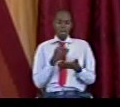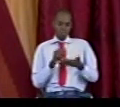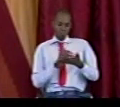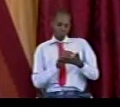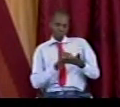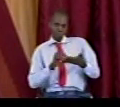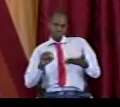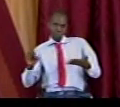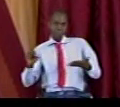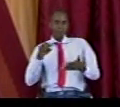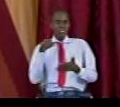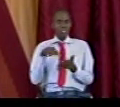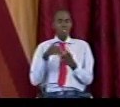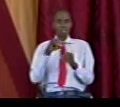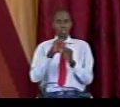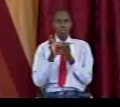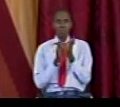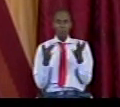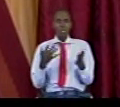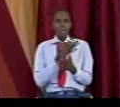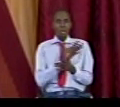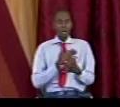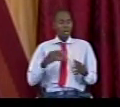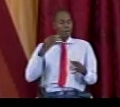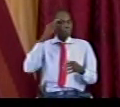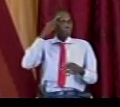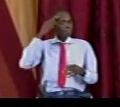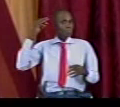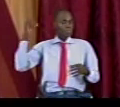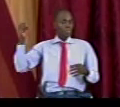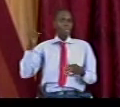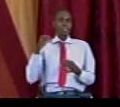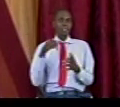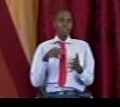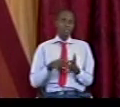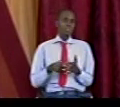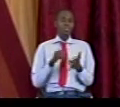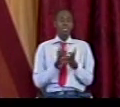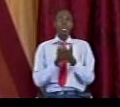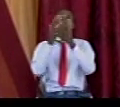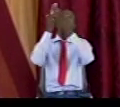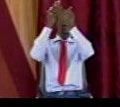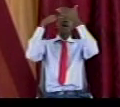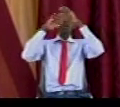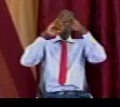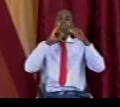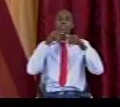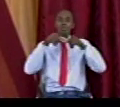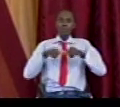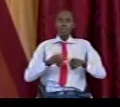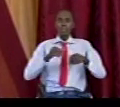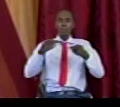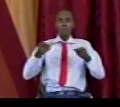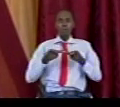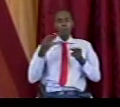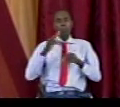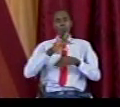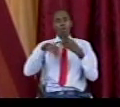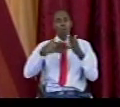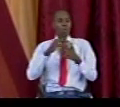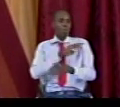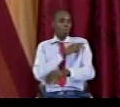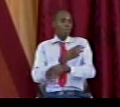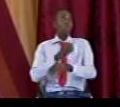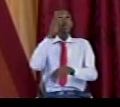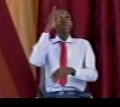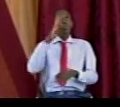your memory indelible, that heaven is the dwelling place of the Almighty God, the dwelling place of Christ, the